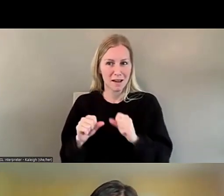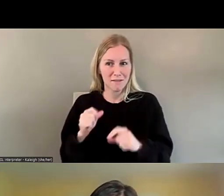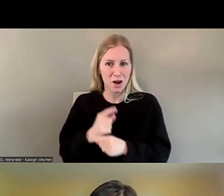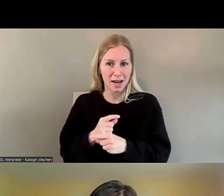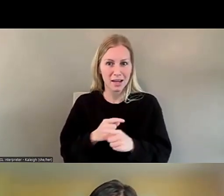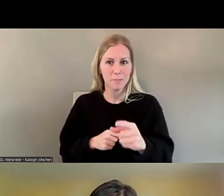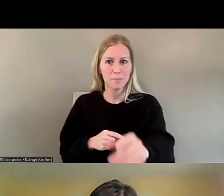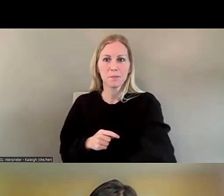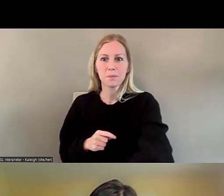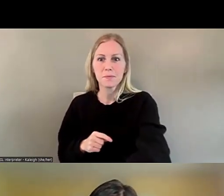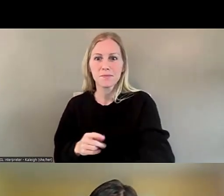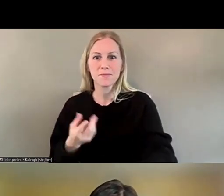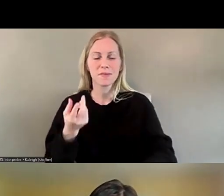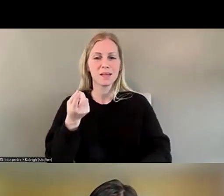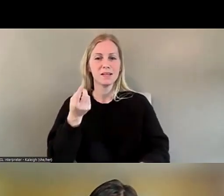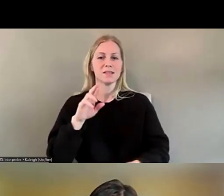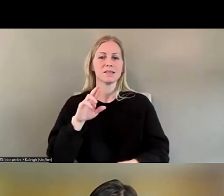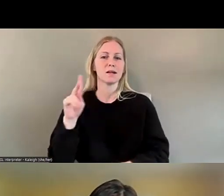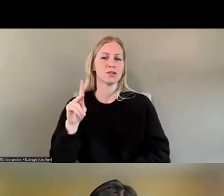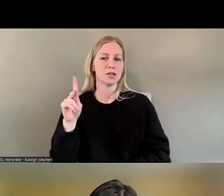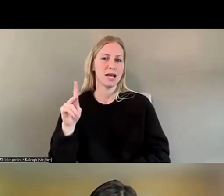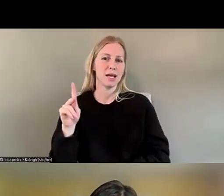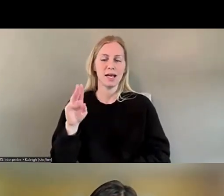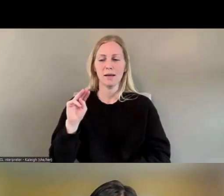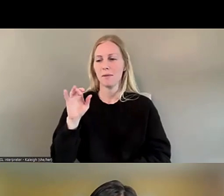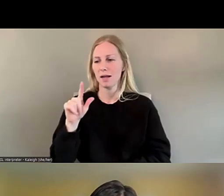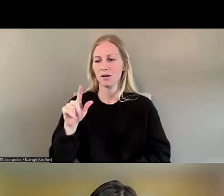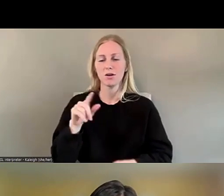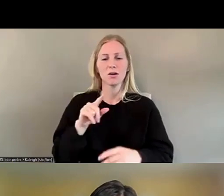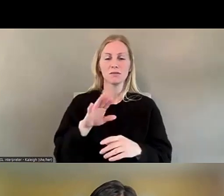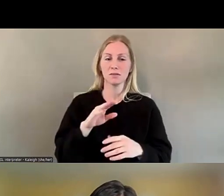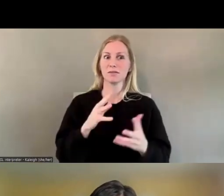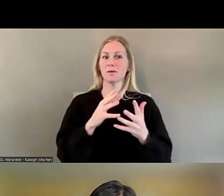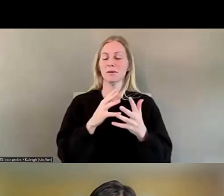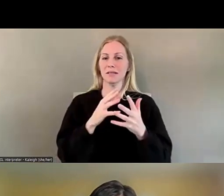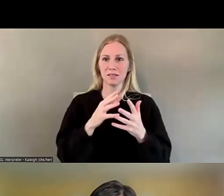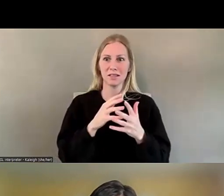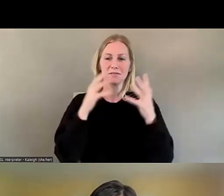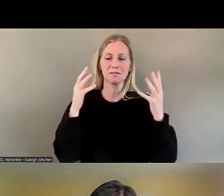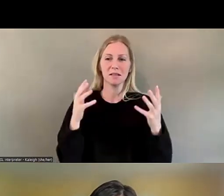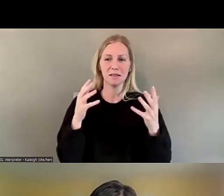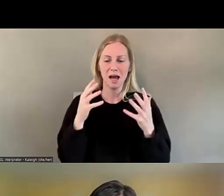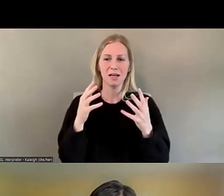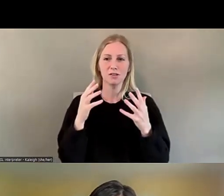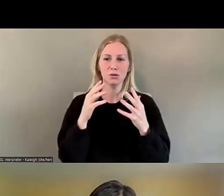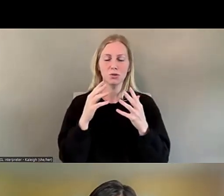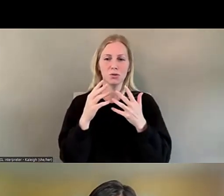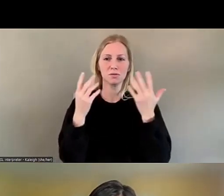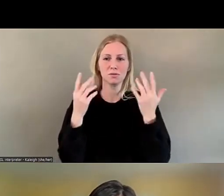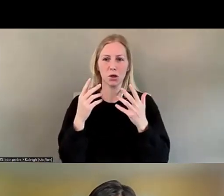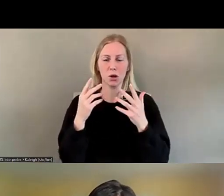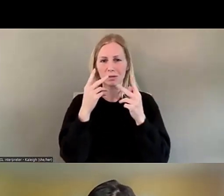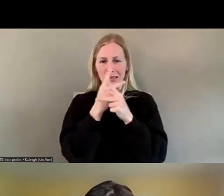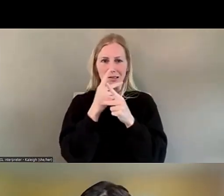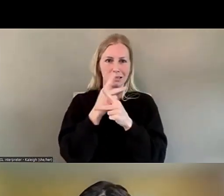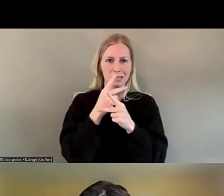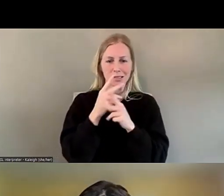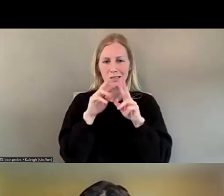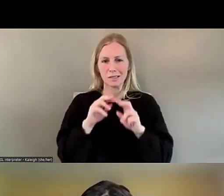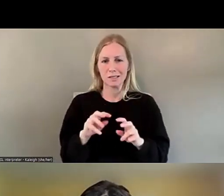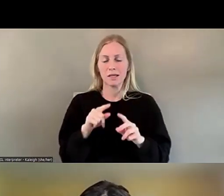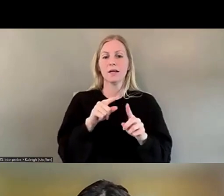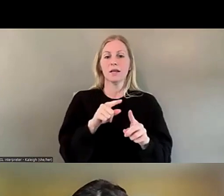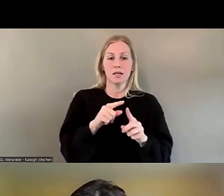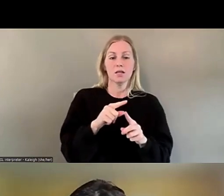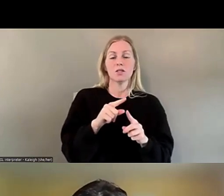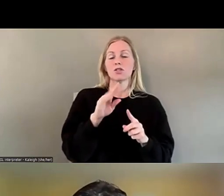the lot to that one. I would just start by articulating that, you know, in a crisis situation,